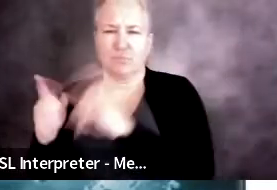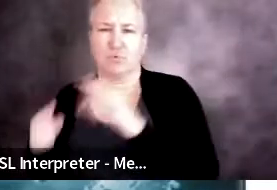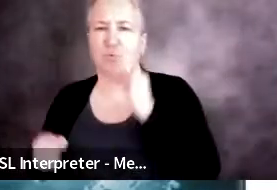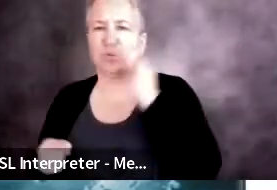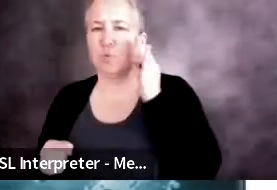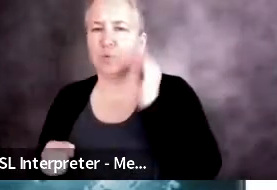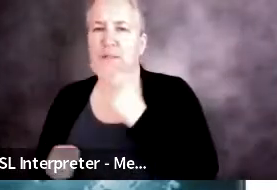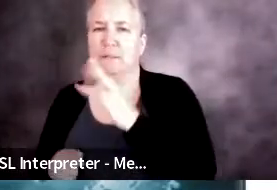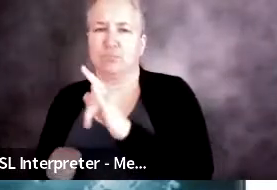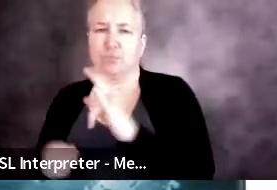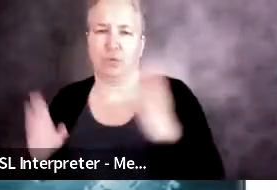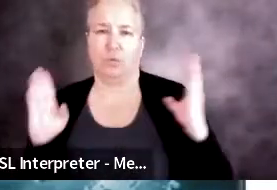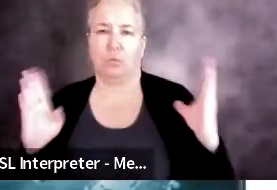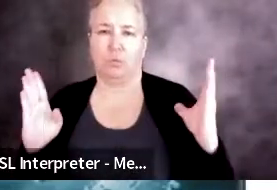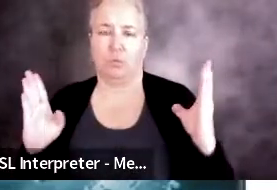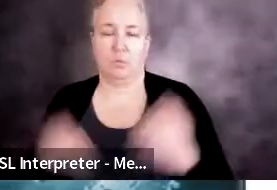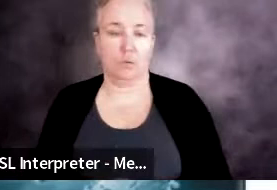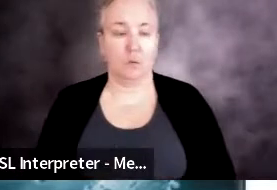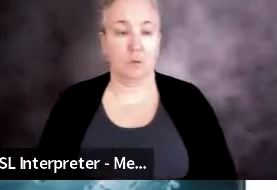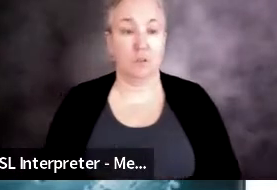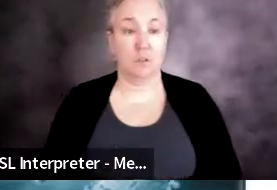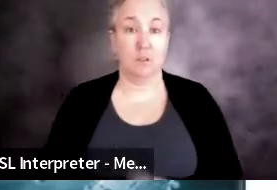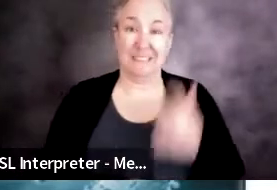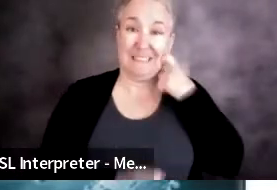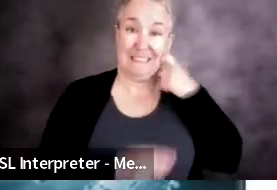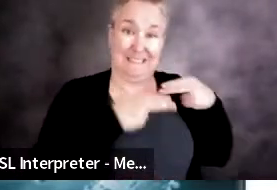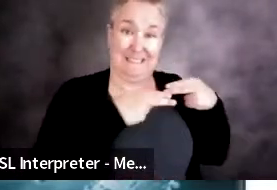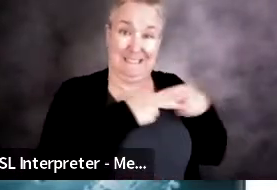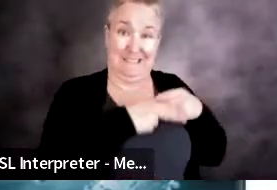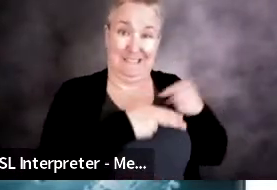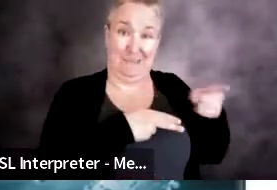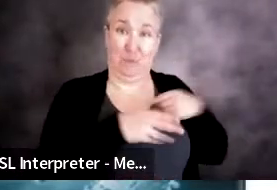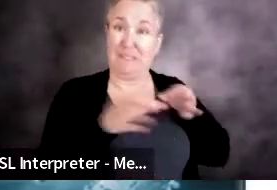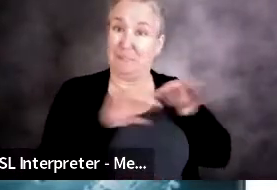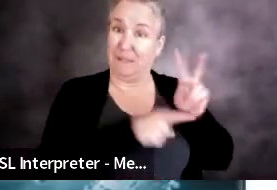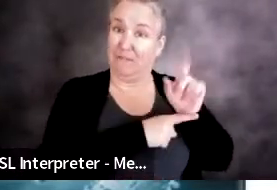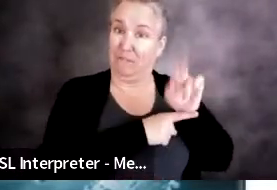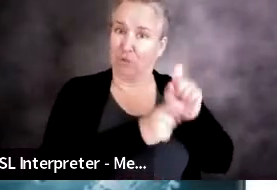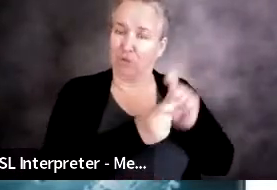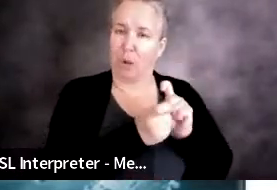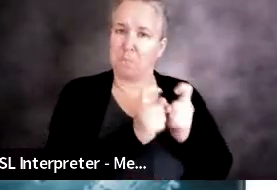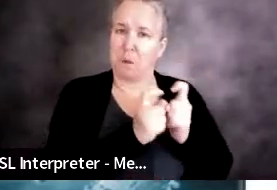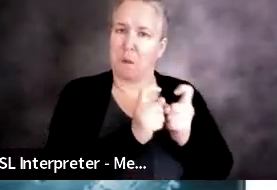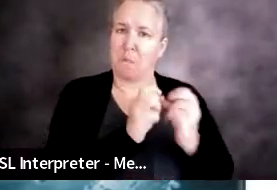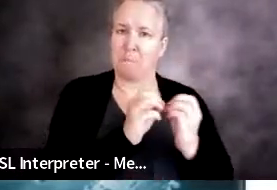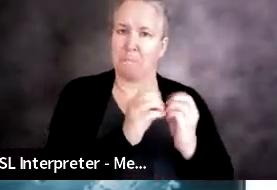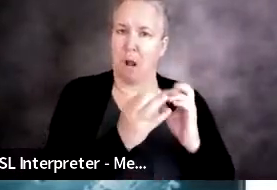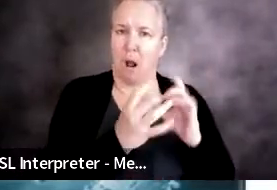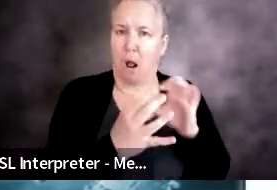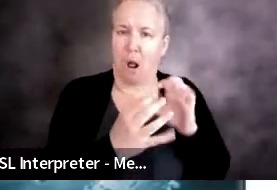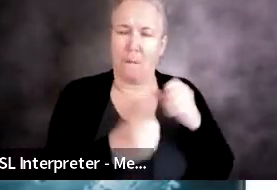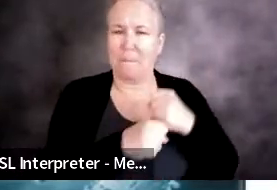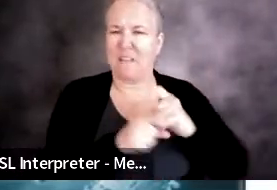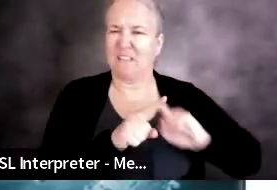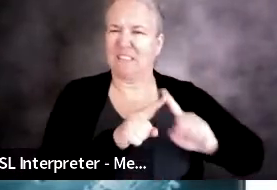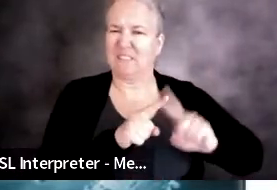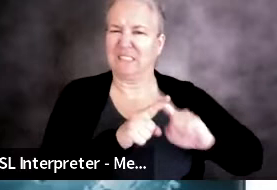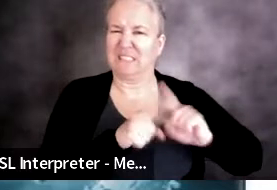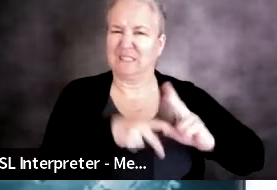So in our last slide, we talked about how virus can mutate and make different variations of themselves,